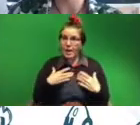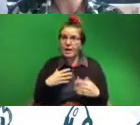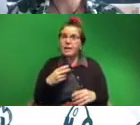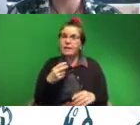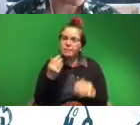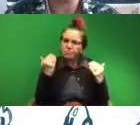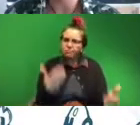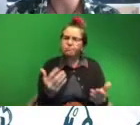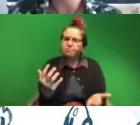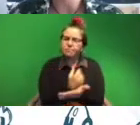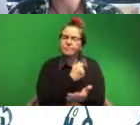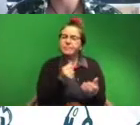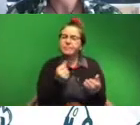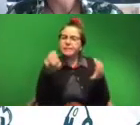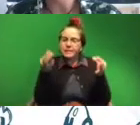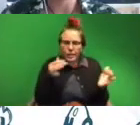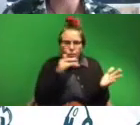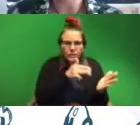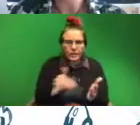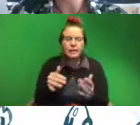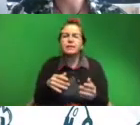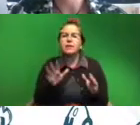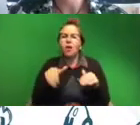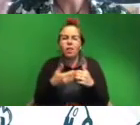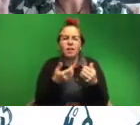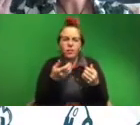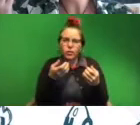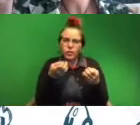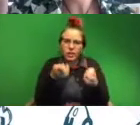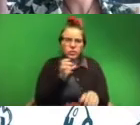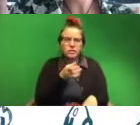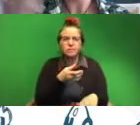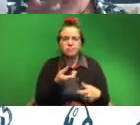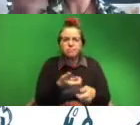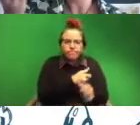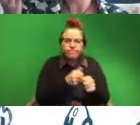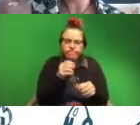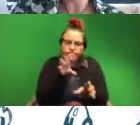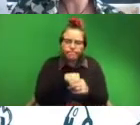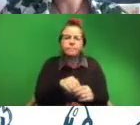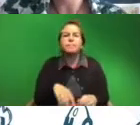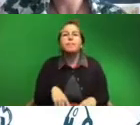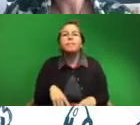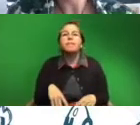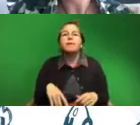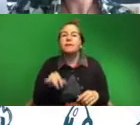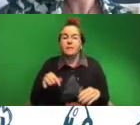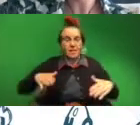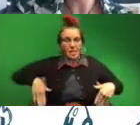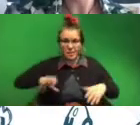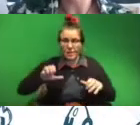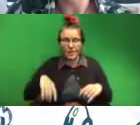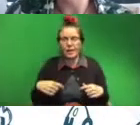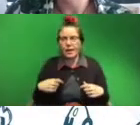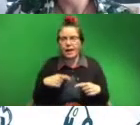for it. Decide to study it, put all of your effort into it. Plus, without having done all of this, I wouldn't actually be able to